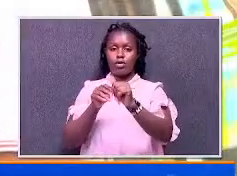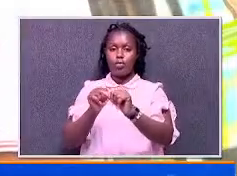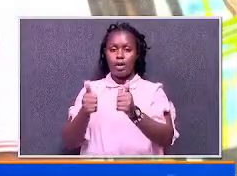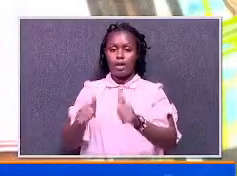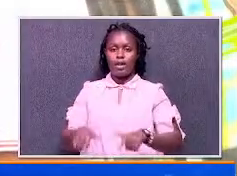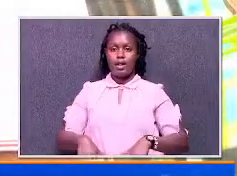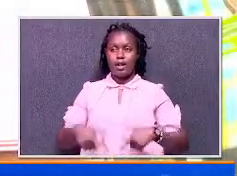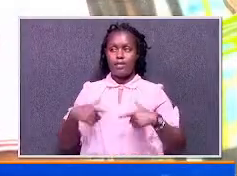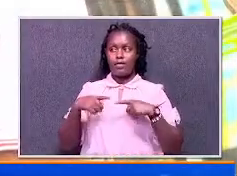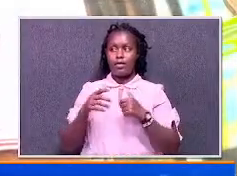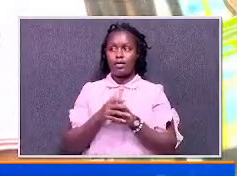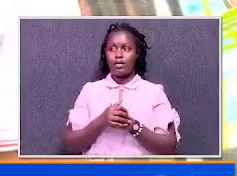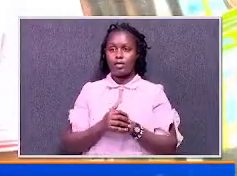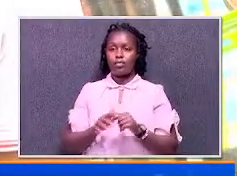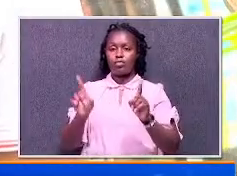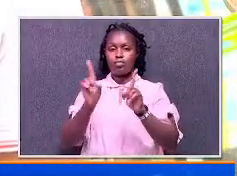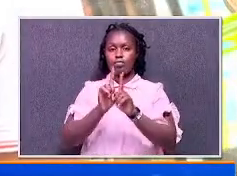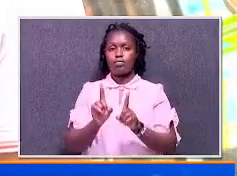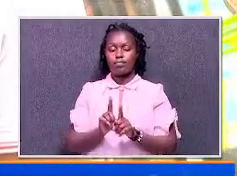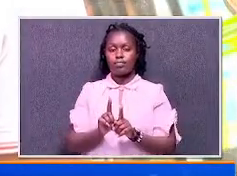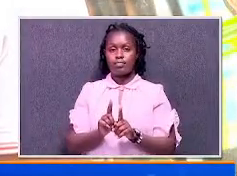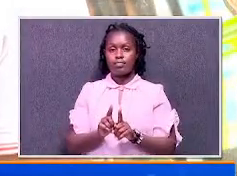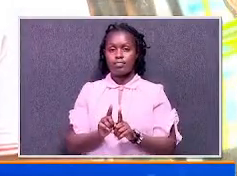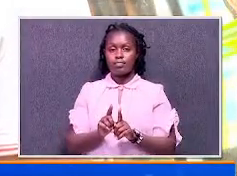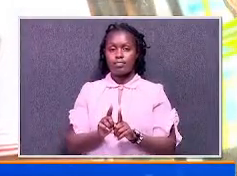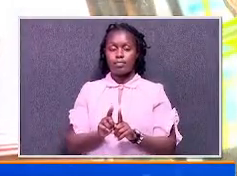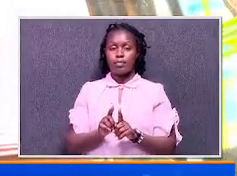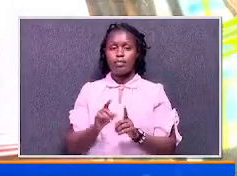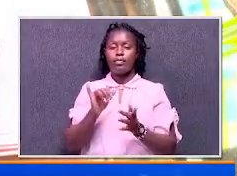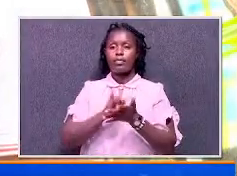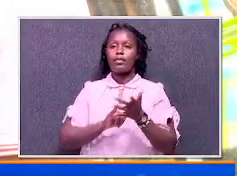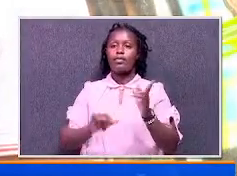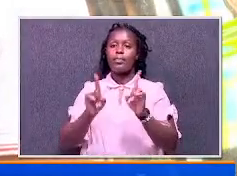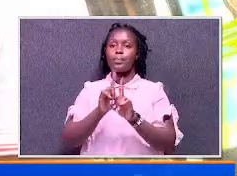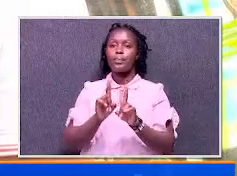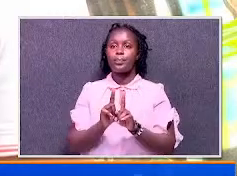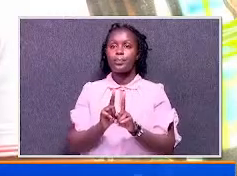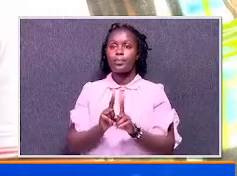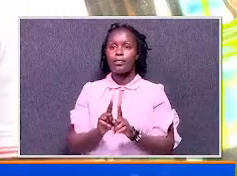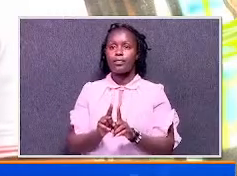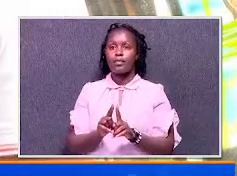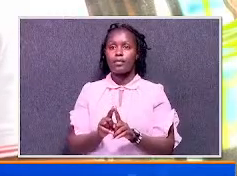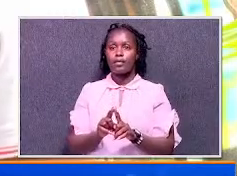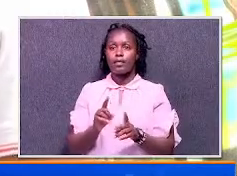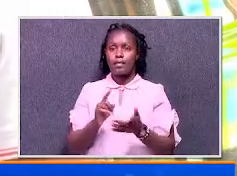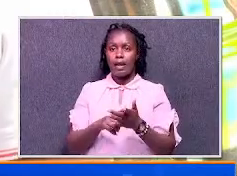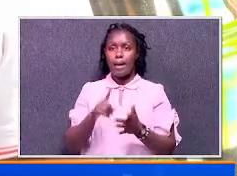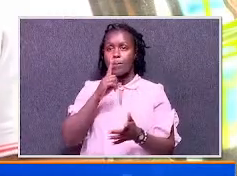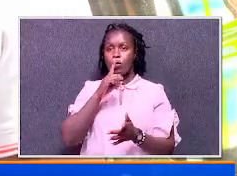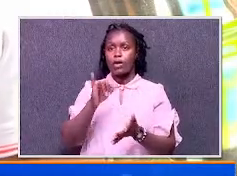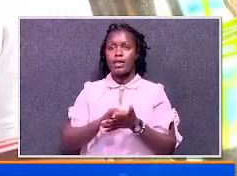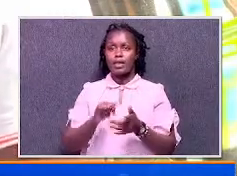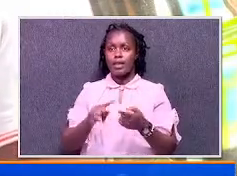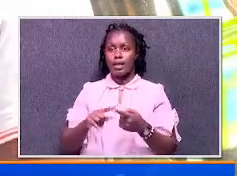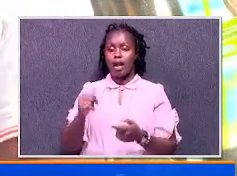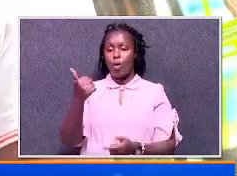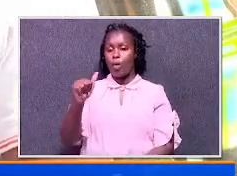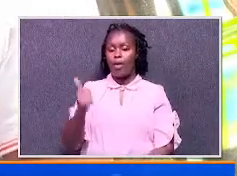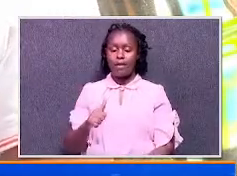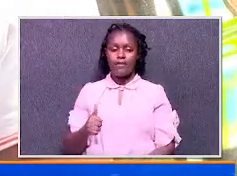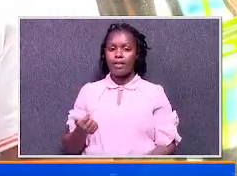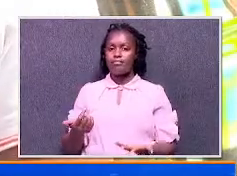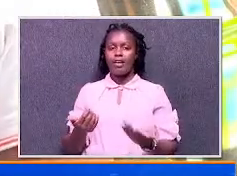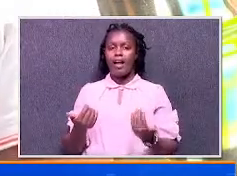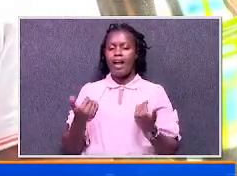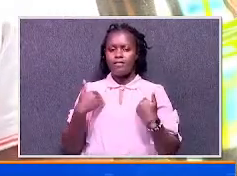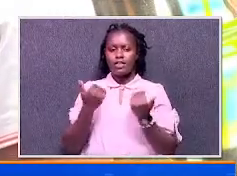has improved very much. My youngest child is 17 years. I am sure that I will never get any other children, so I